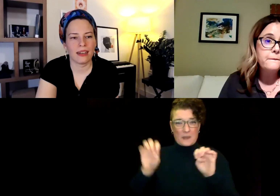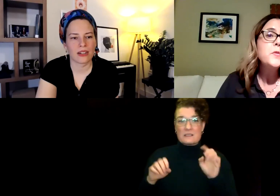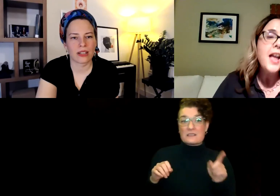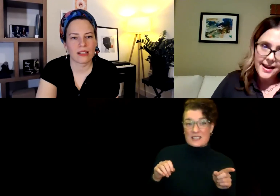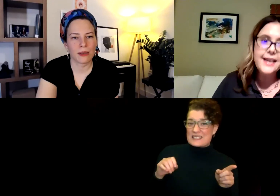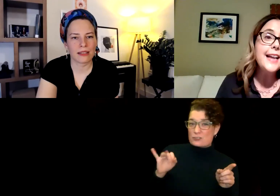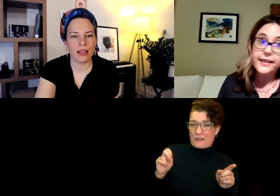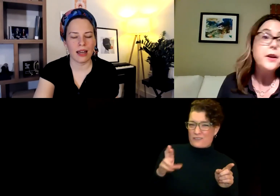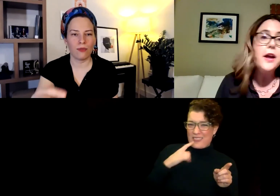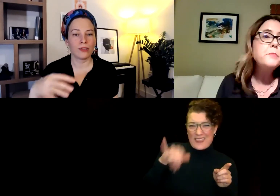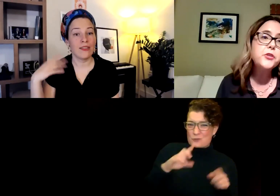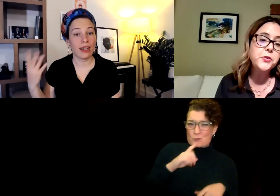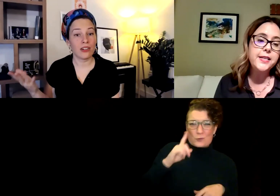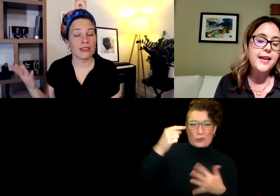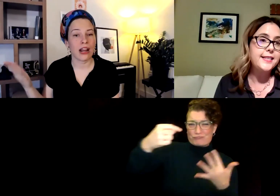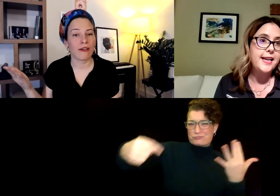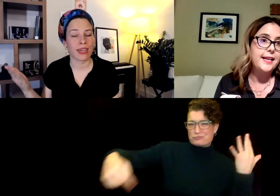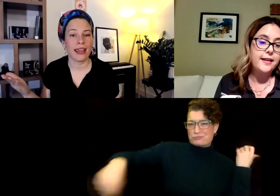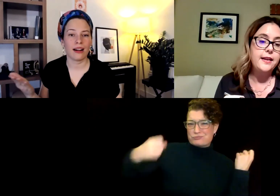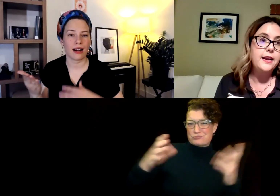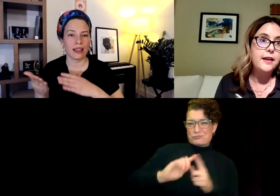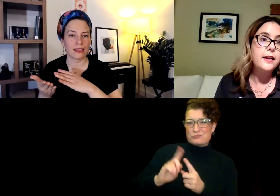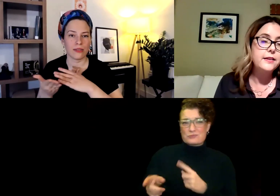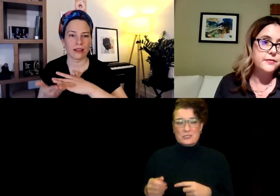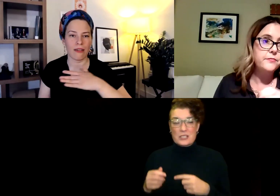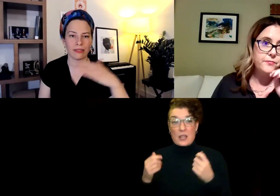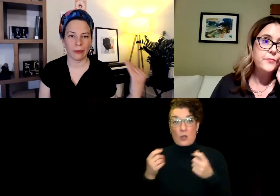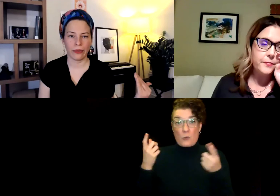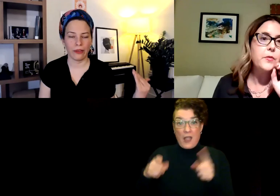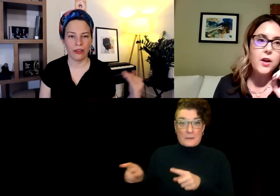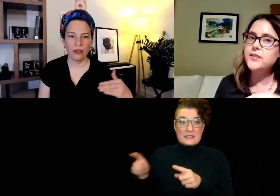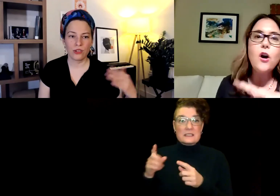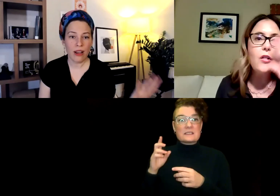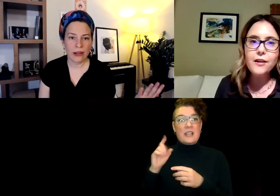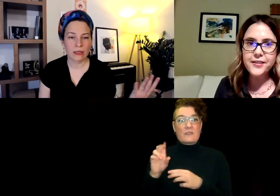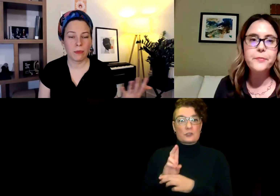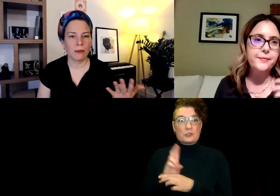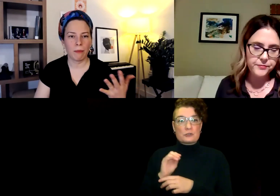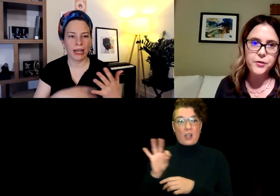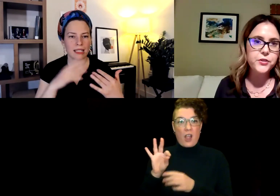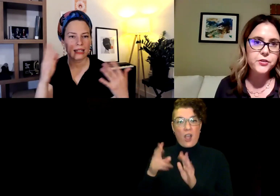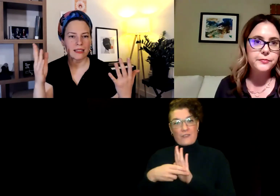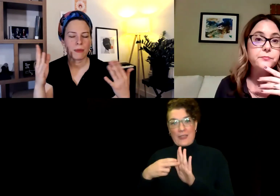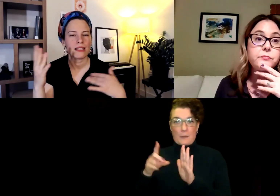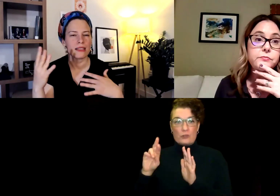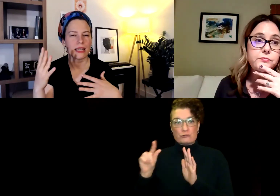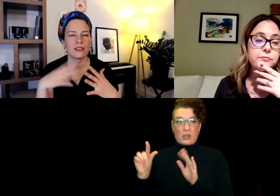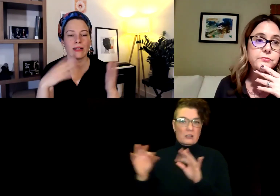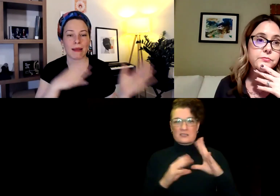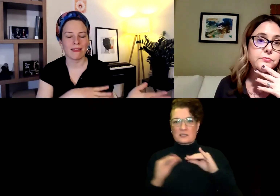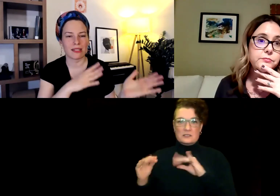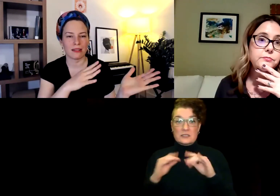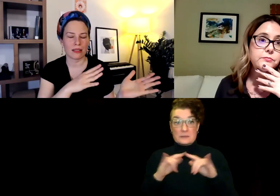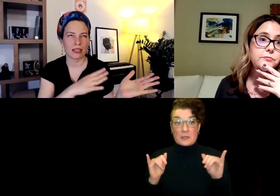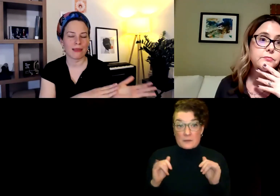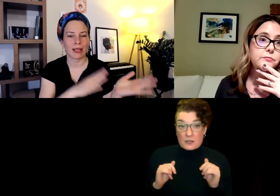many conditions, because for a lot of conditions, standard care is using off-label It's all off but, right. But it's so like, because it's like, it's so